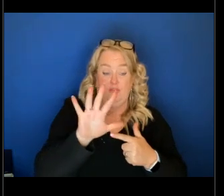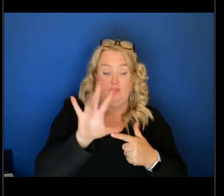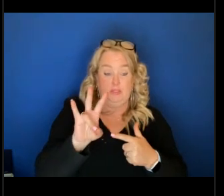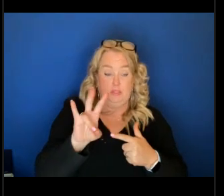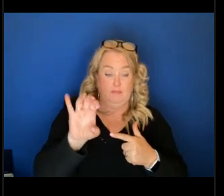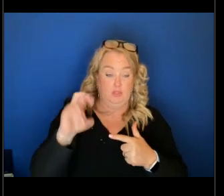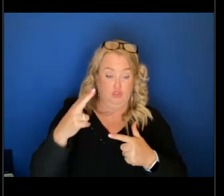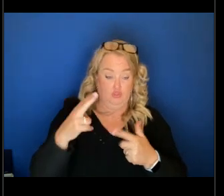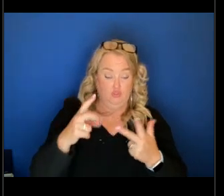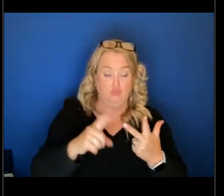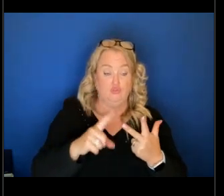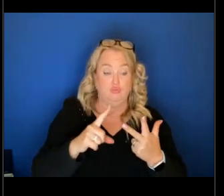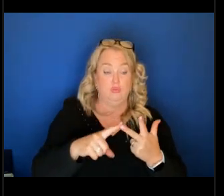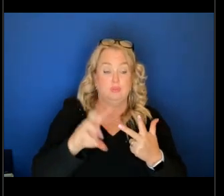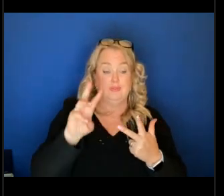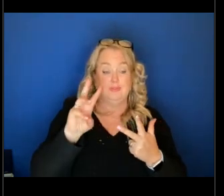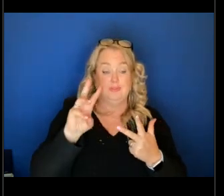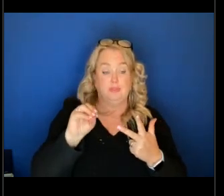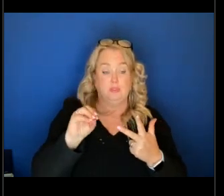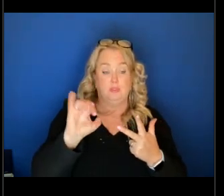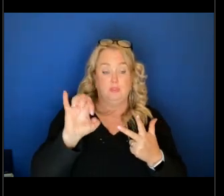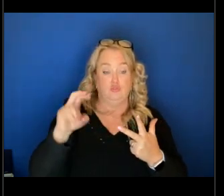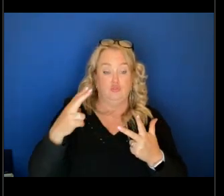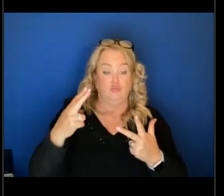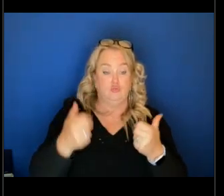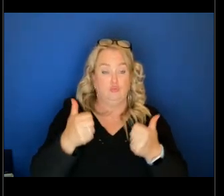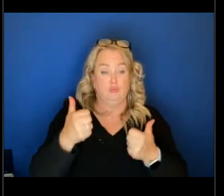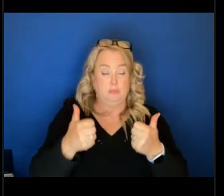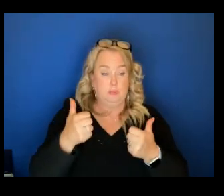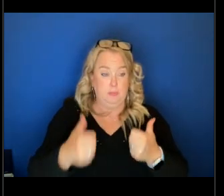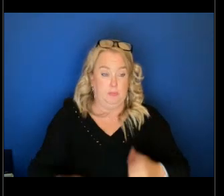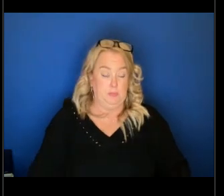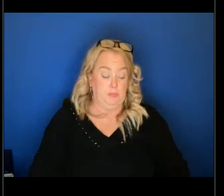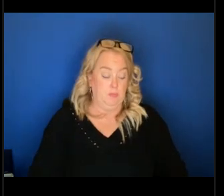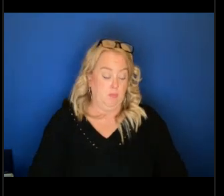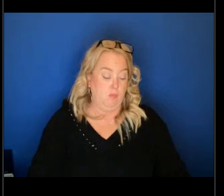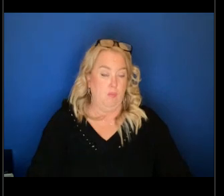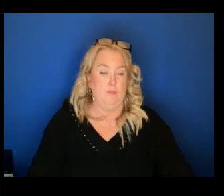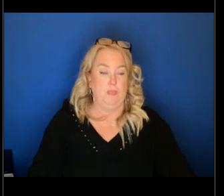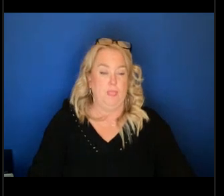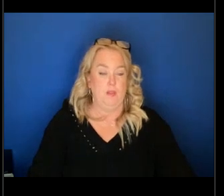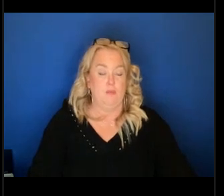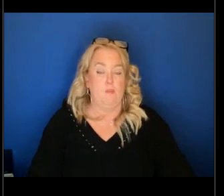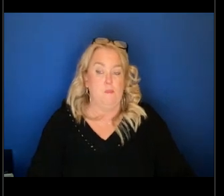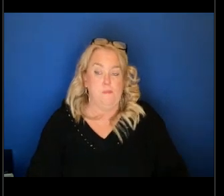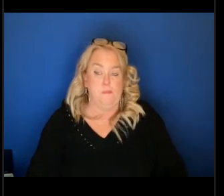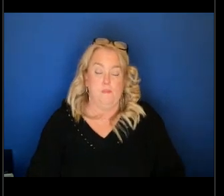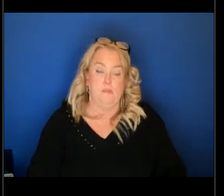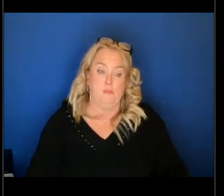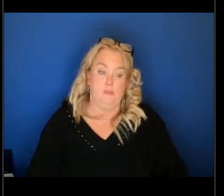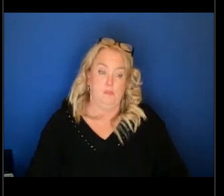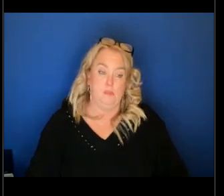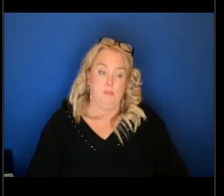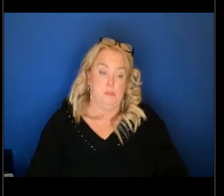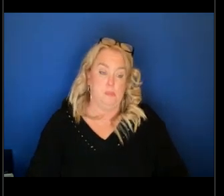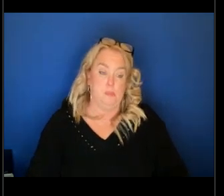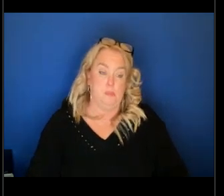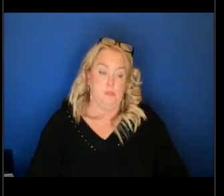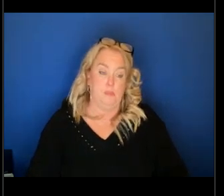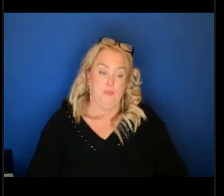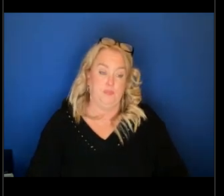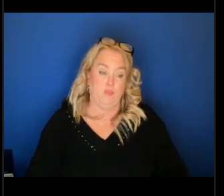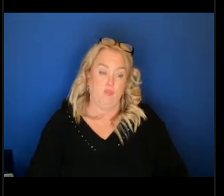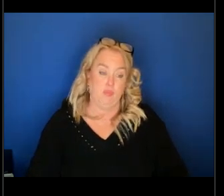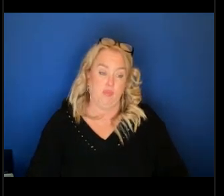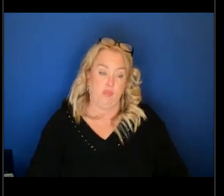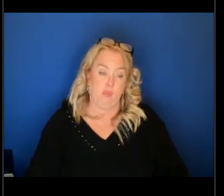Second option, nominal 57-inch. And the third option, 60-inch. So go ahead